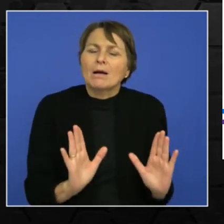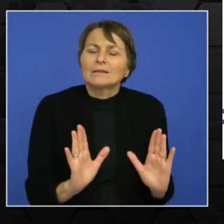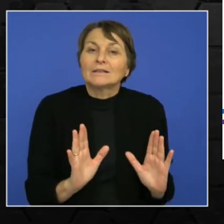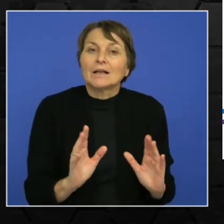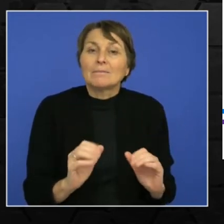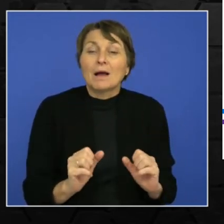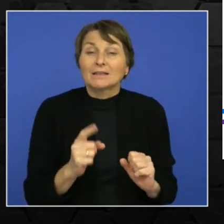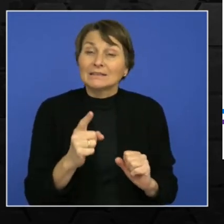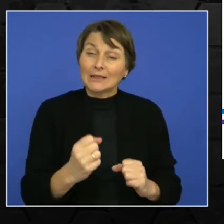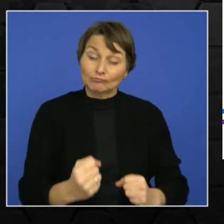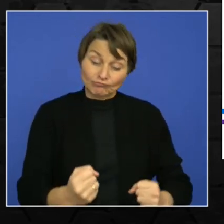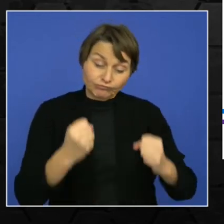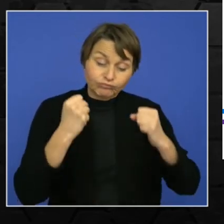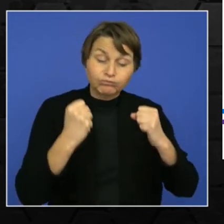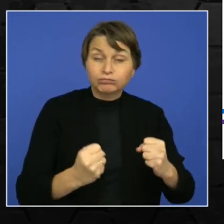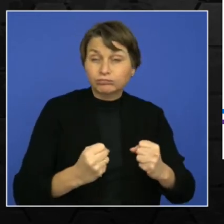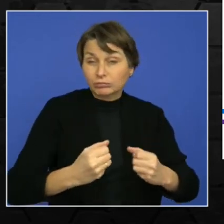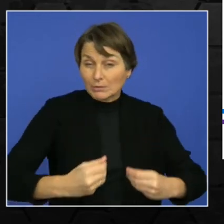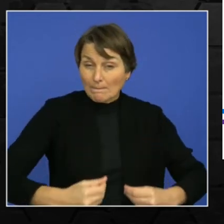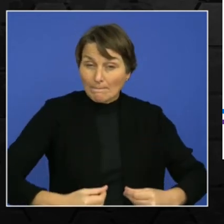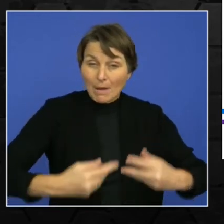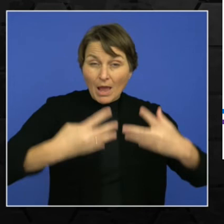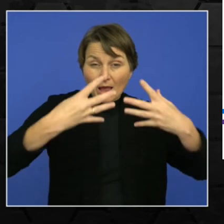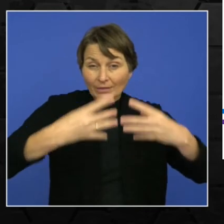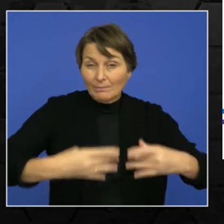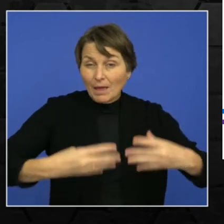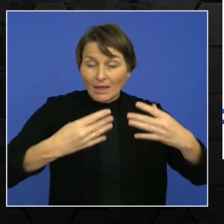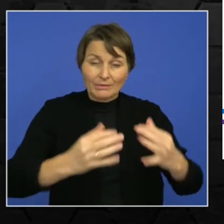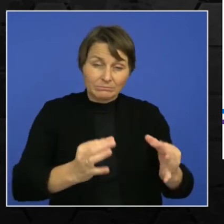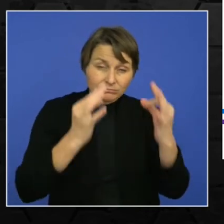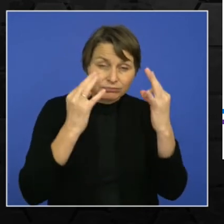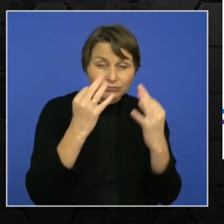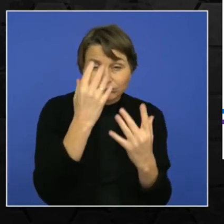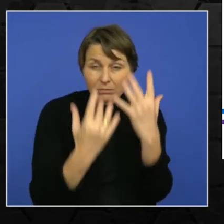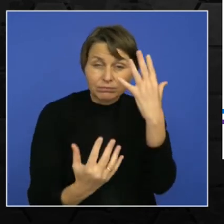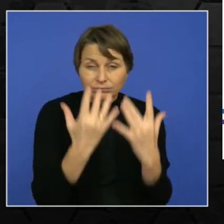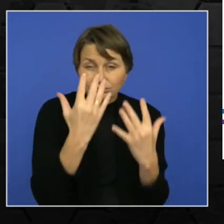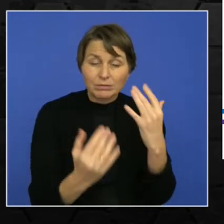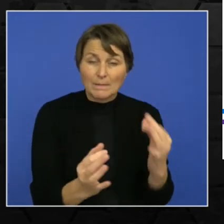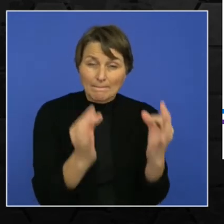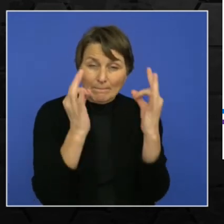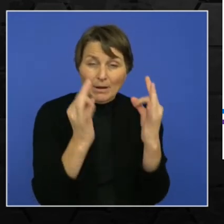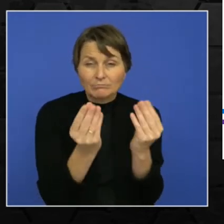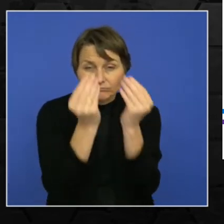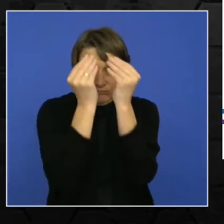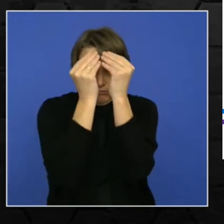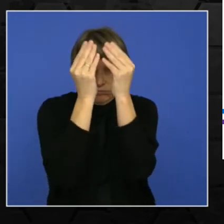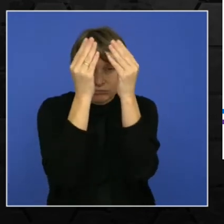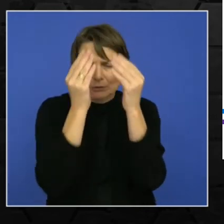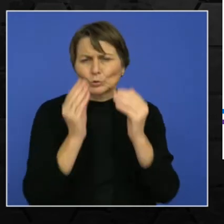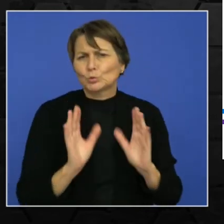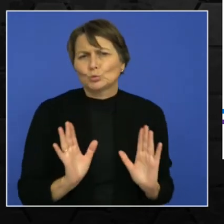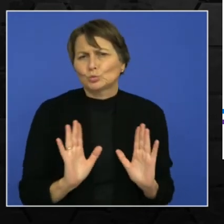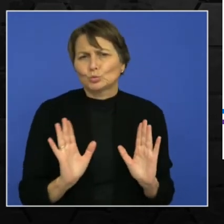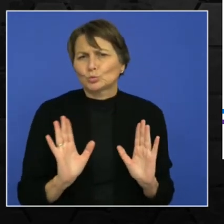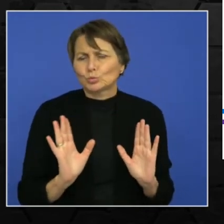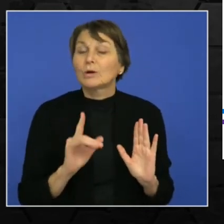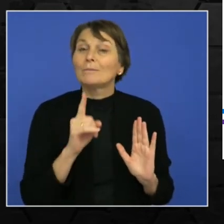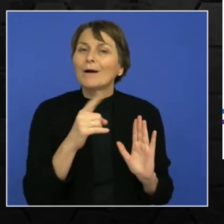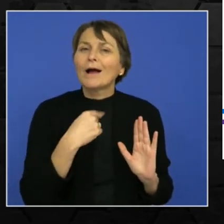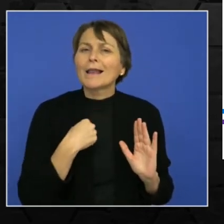that you need a lot of it. You just need to have a sound understanding of whatever like you're working with,